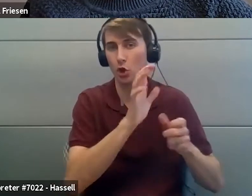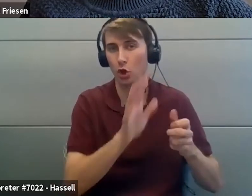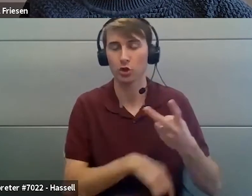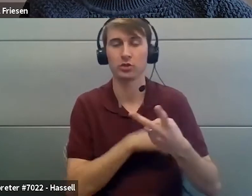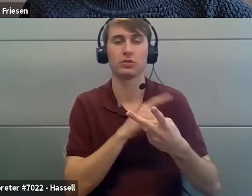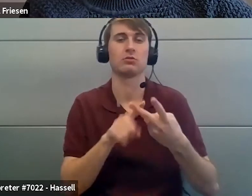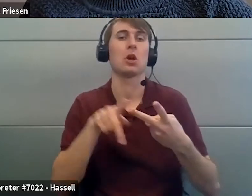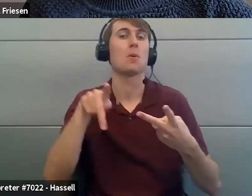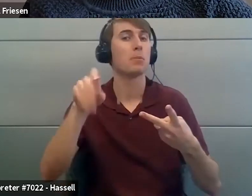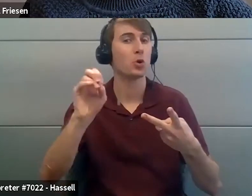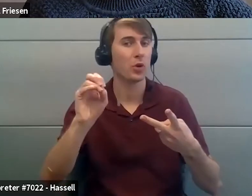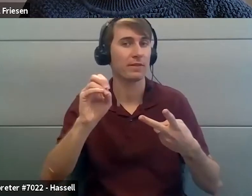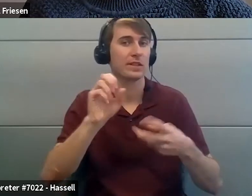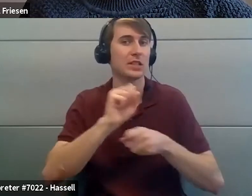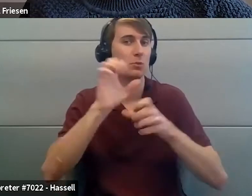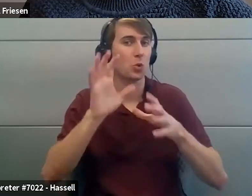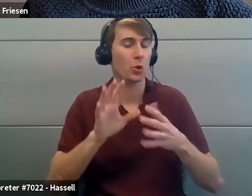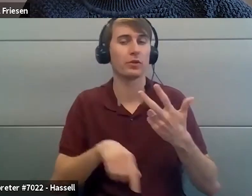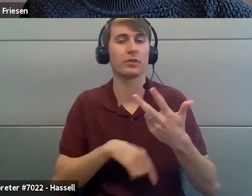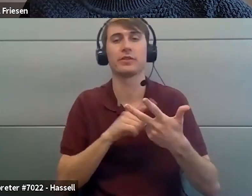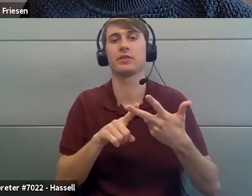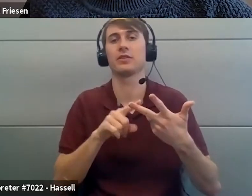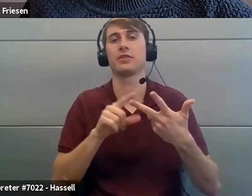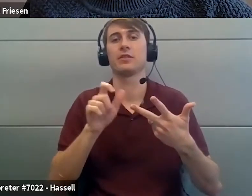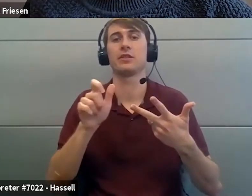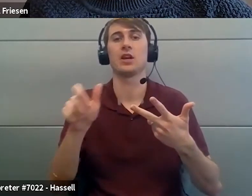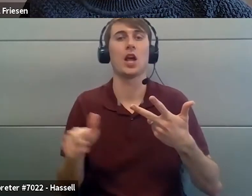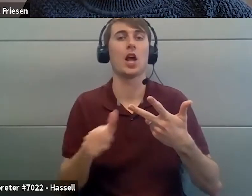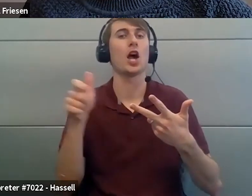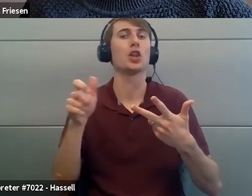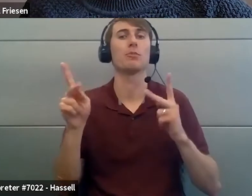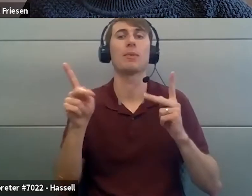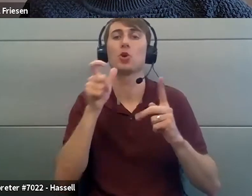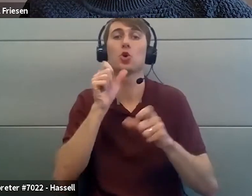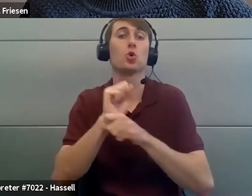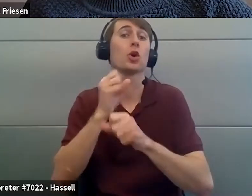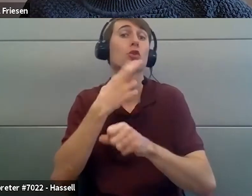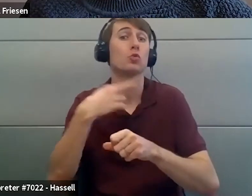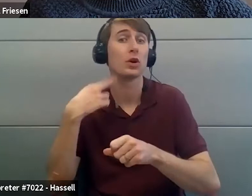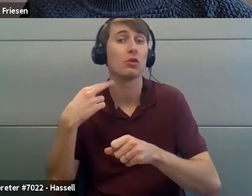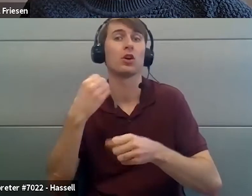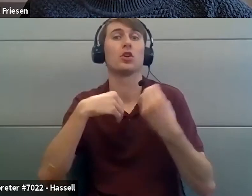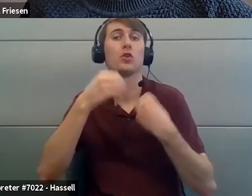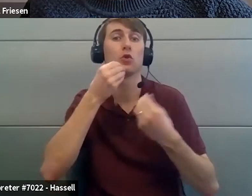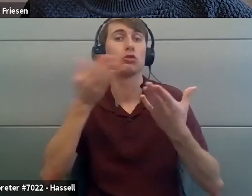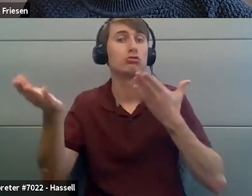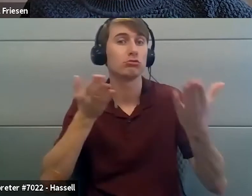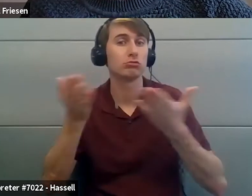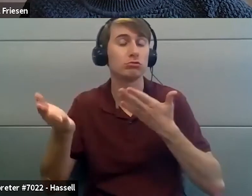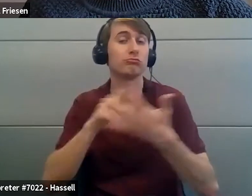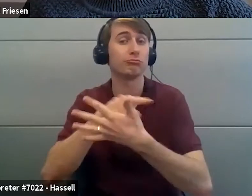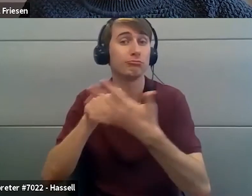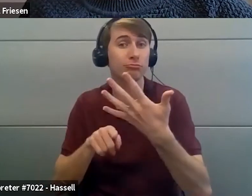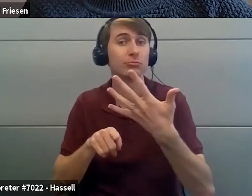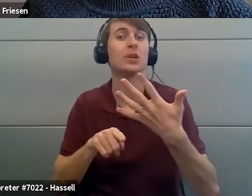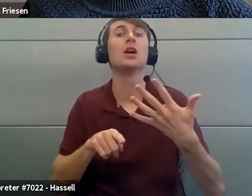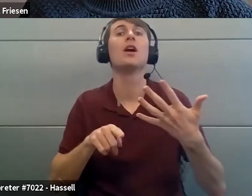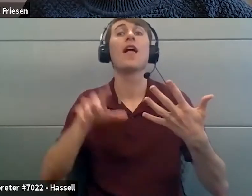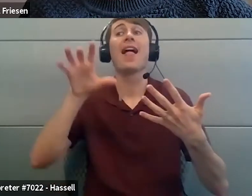have been coming through recently associated with the food industry, those continue, and you add on